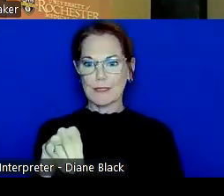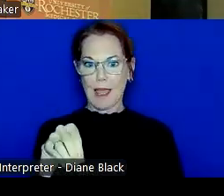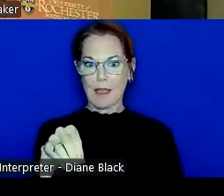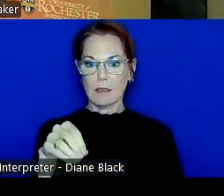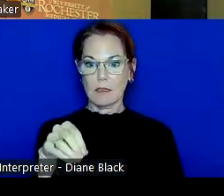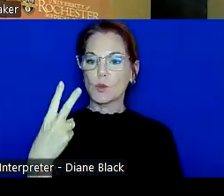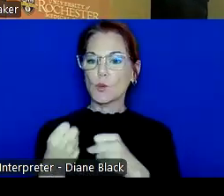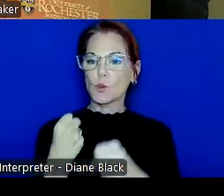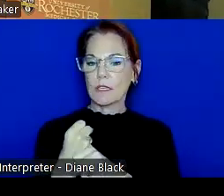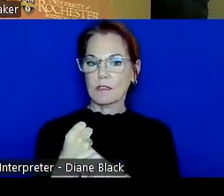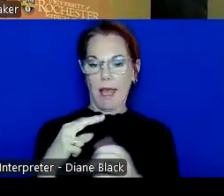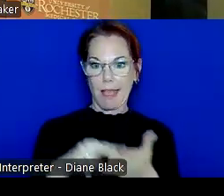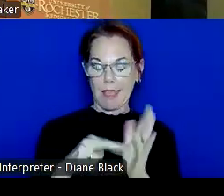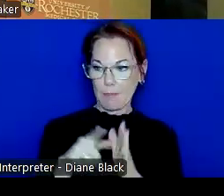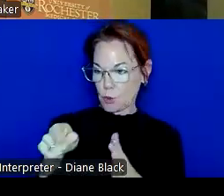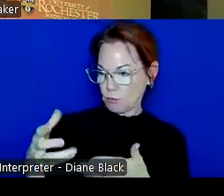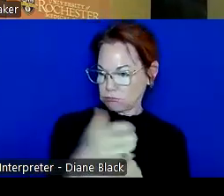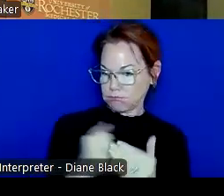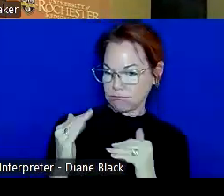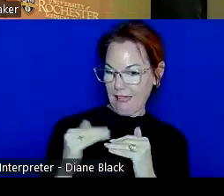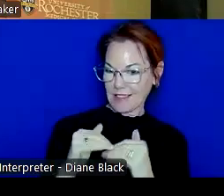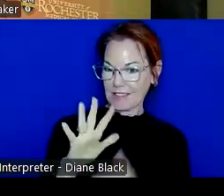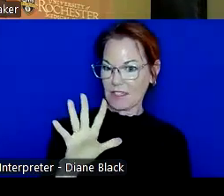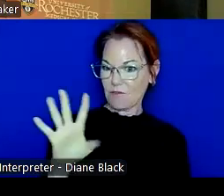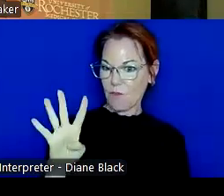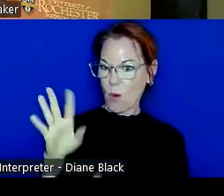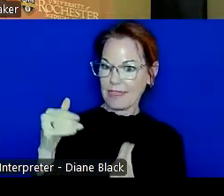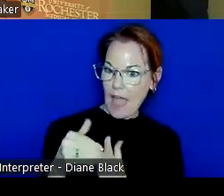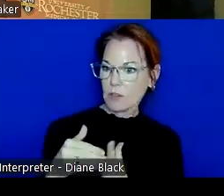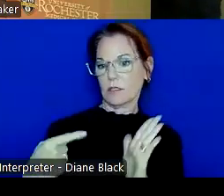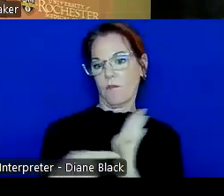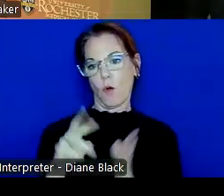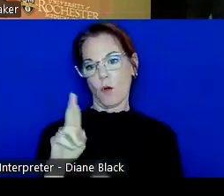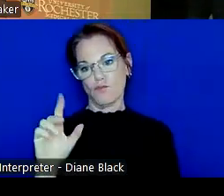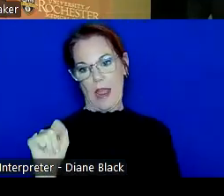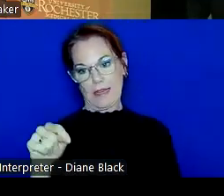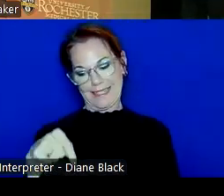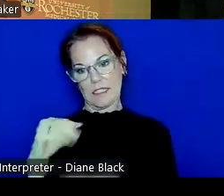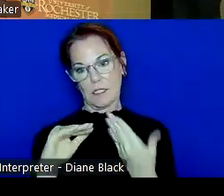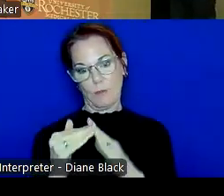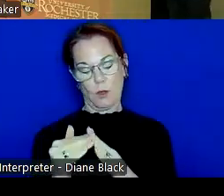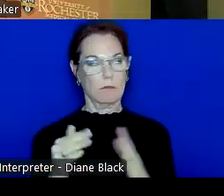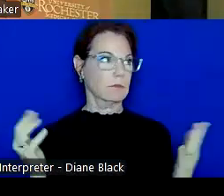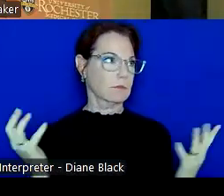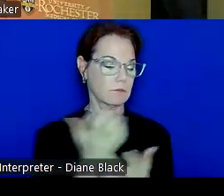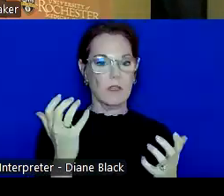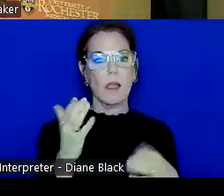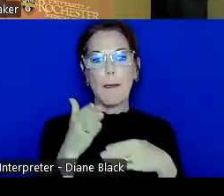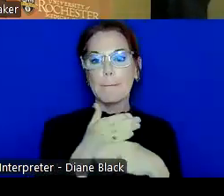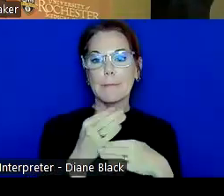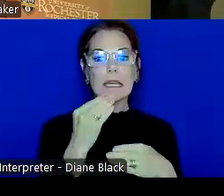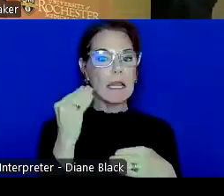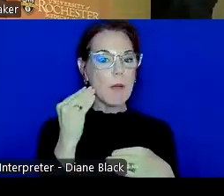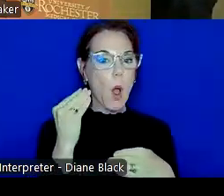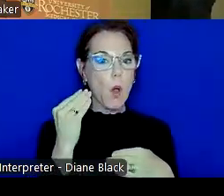to be making at least $54,000 to have an affordable rent in our community. The median home price has risen by 12%